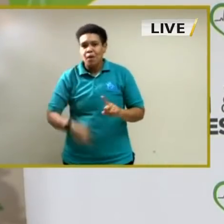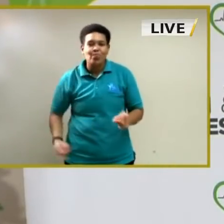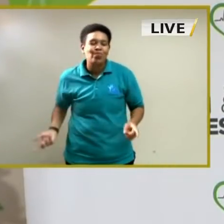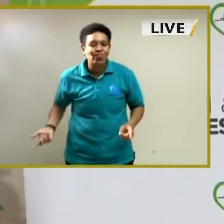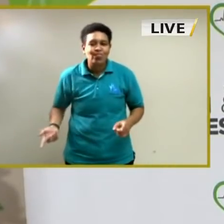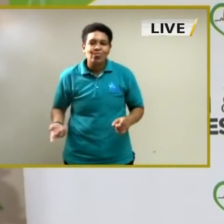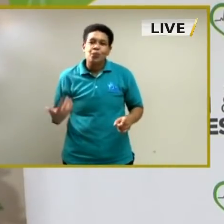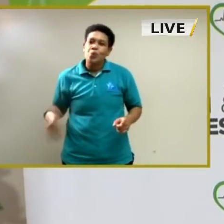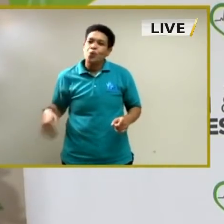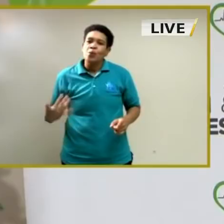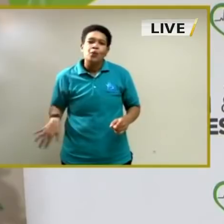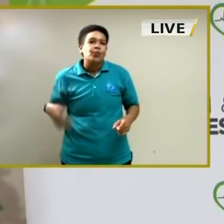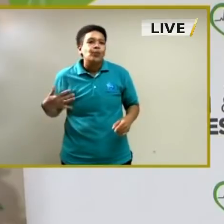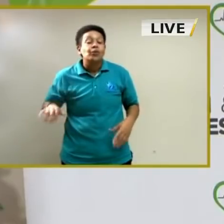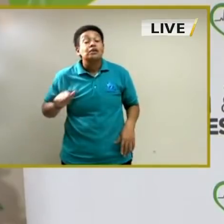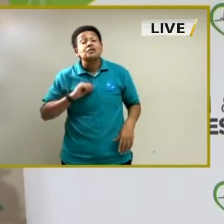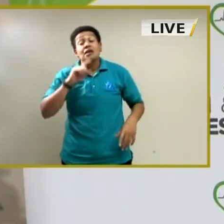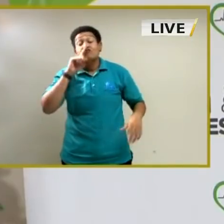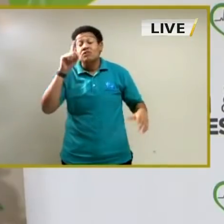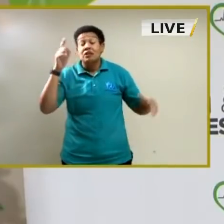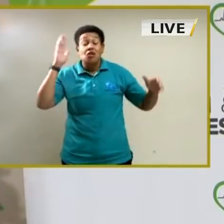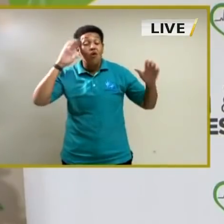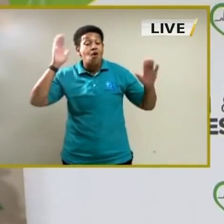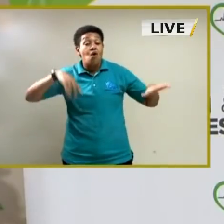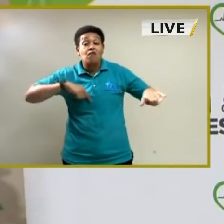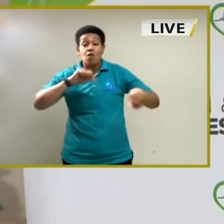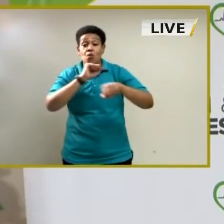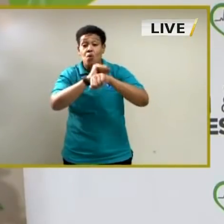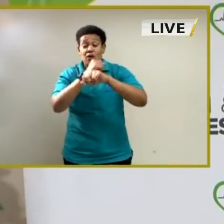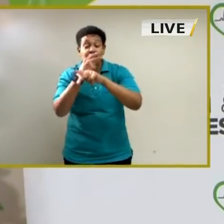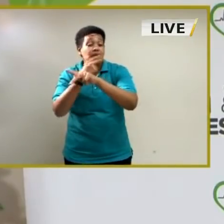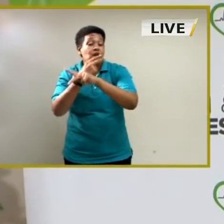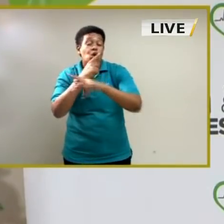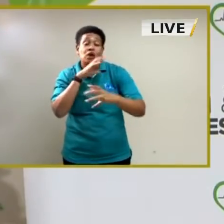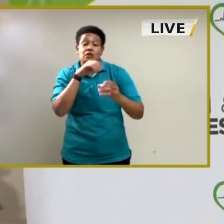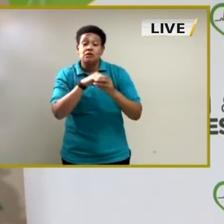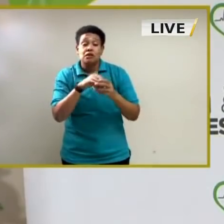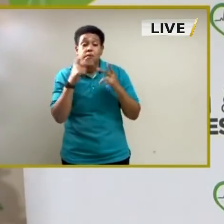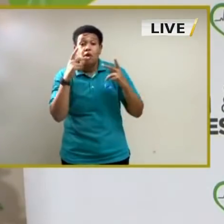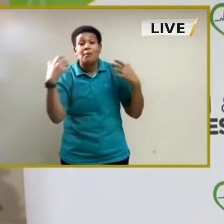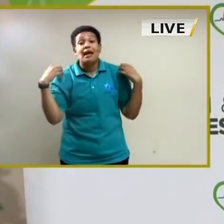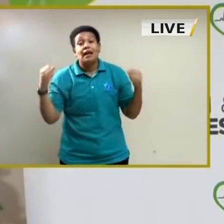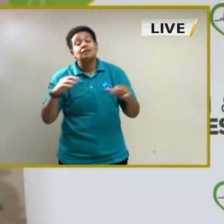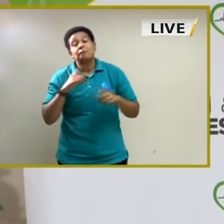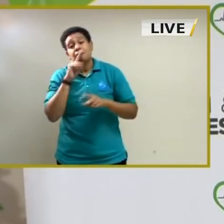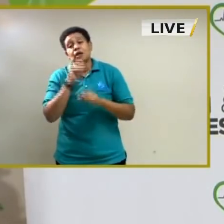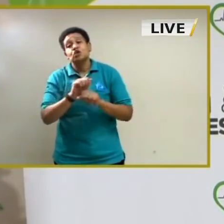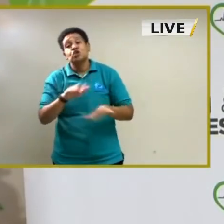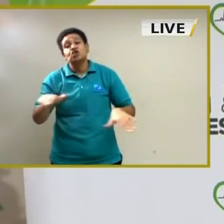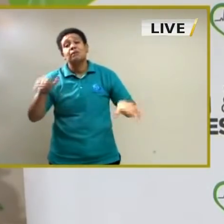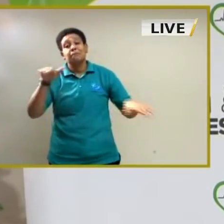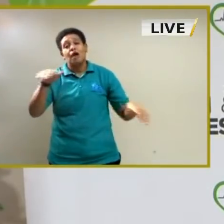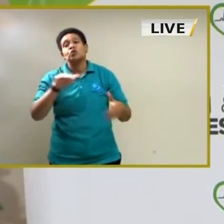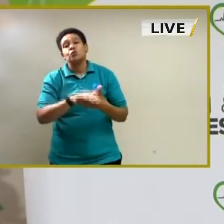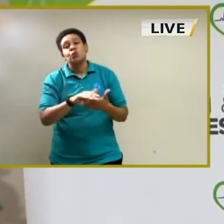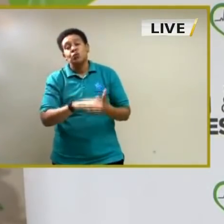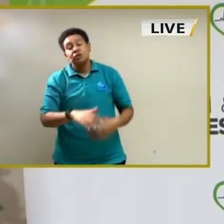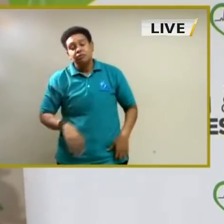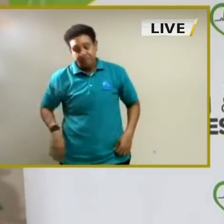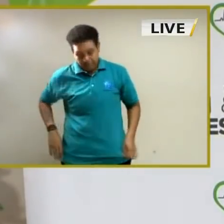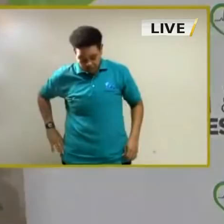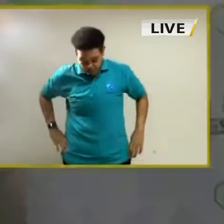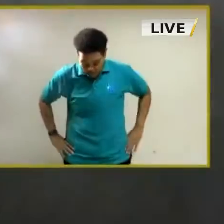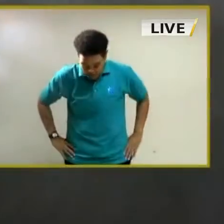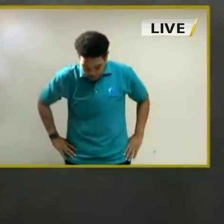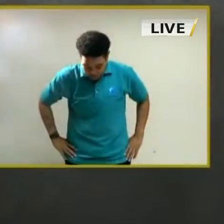of time. So I am all for working through and playing our part in public health to get them back in the classroom. Thank you